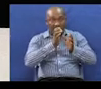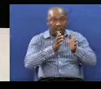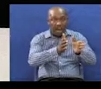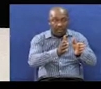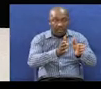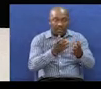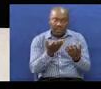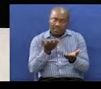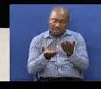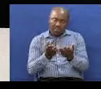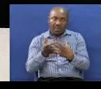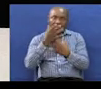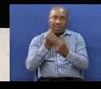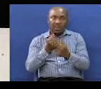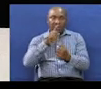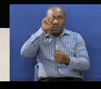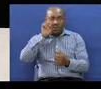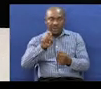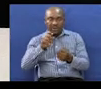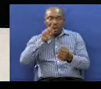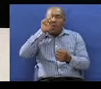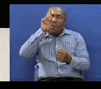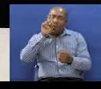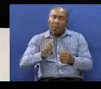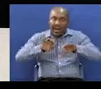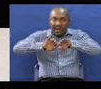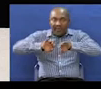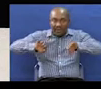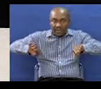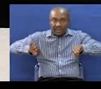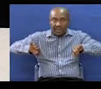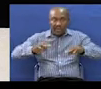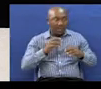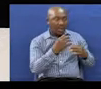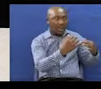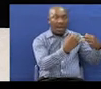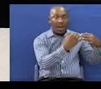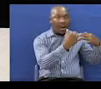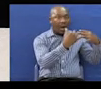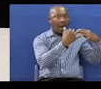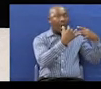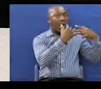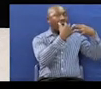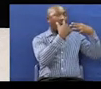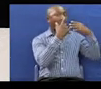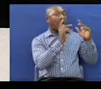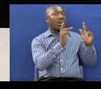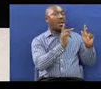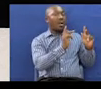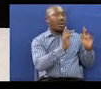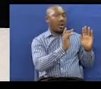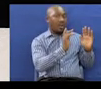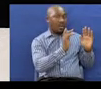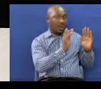may meet a question that asking you, how do we differentiate ordinary air from oxygen gas? When you talk